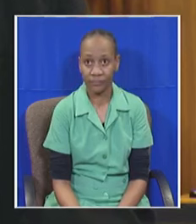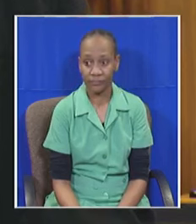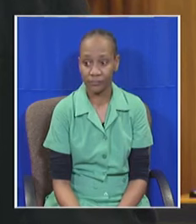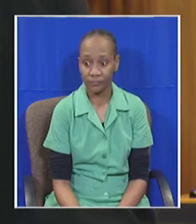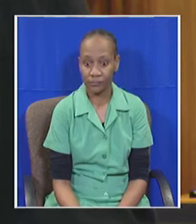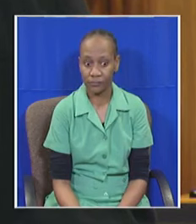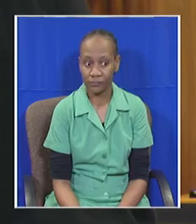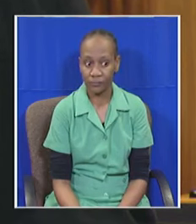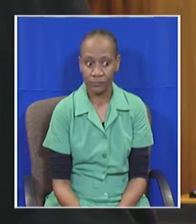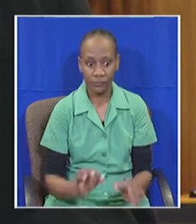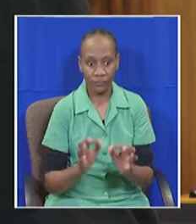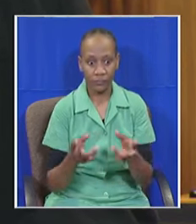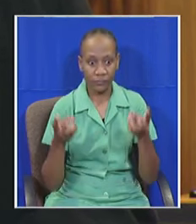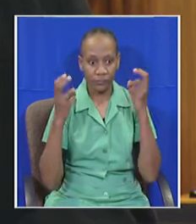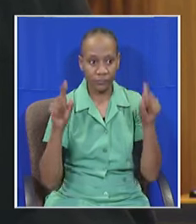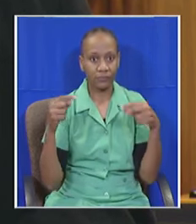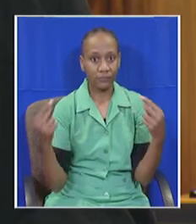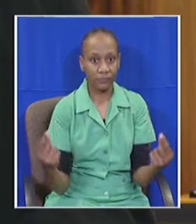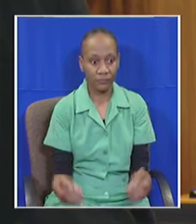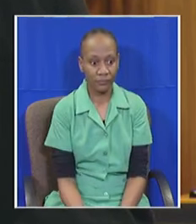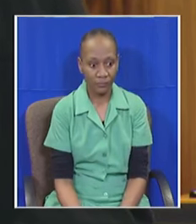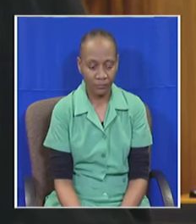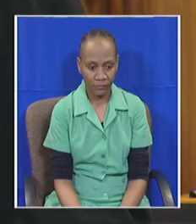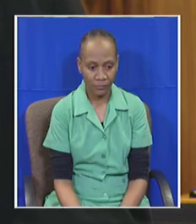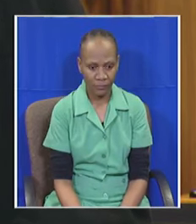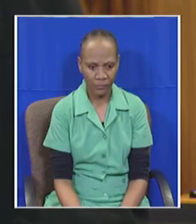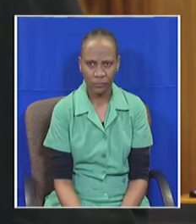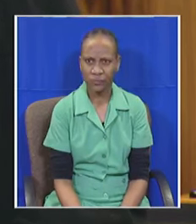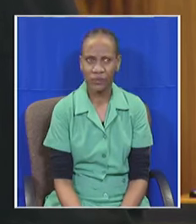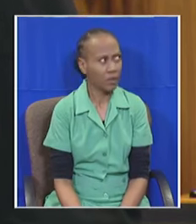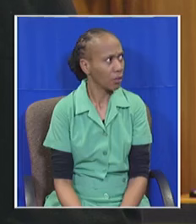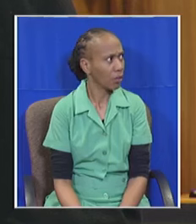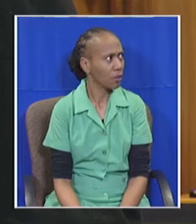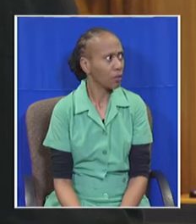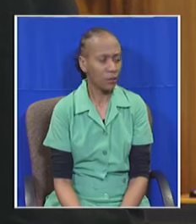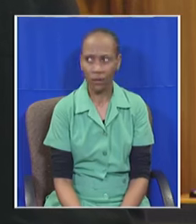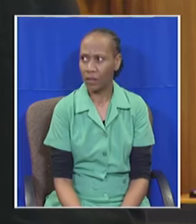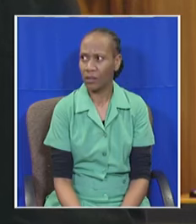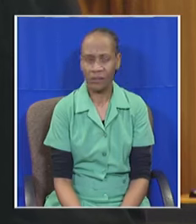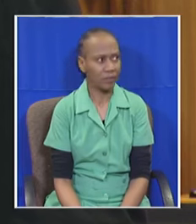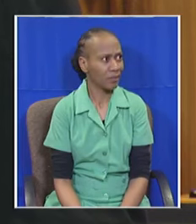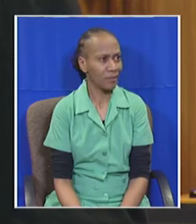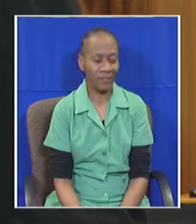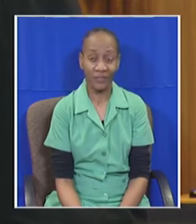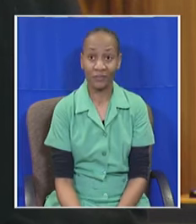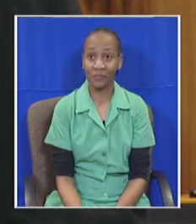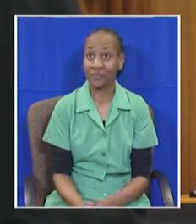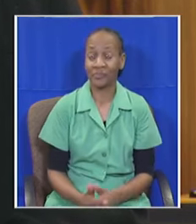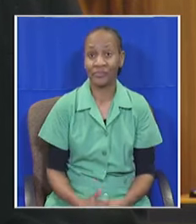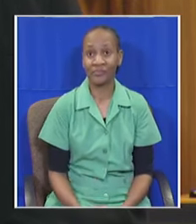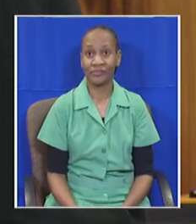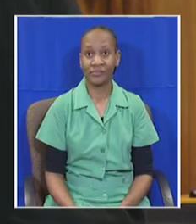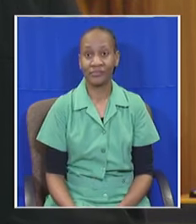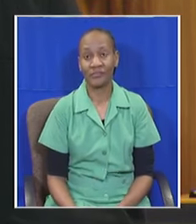last year, Minister Des van Rooyen stated categorically that his one-day in-and-out trip to Dubai shortly after his appointment was in